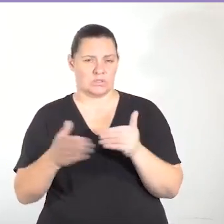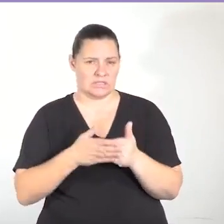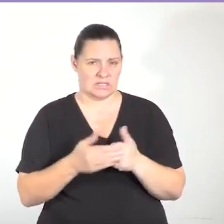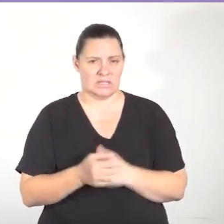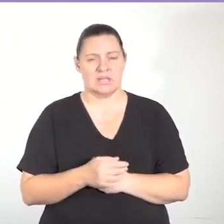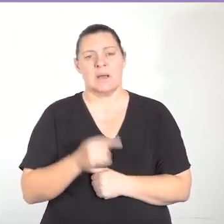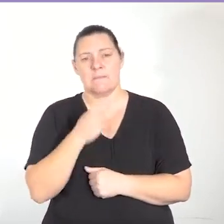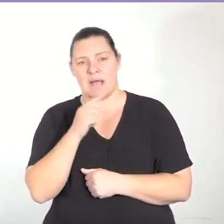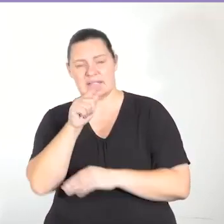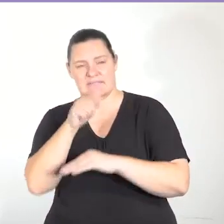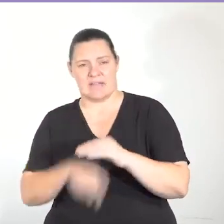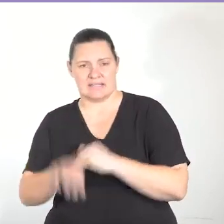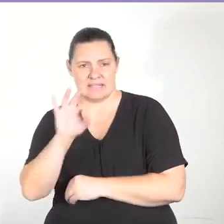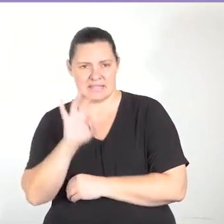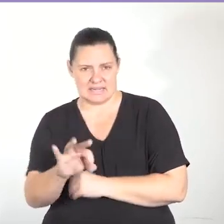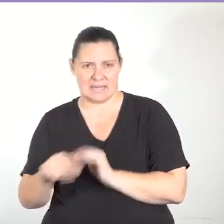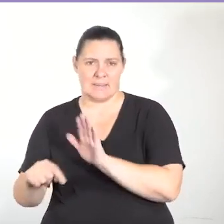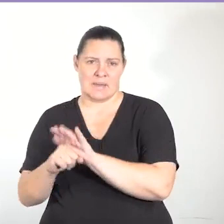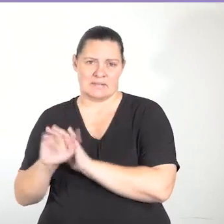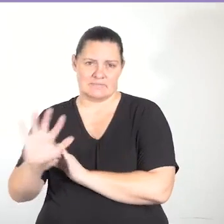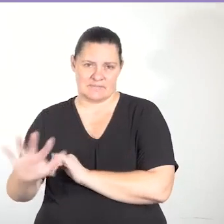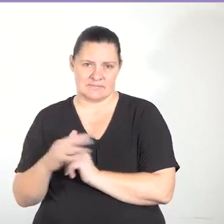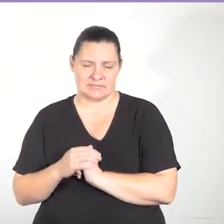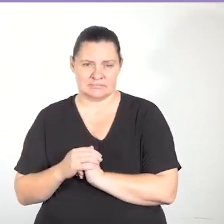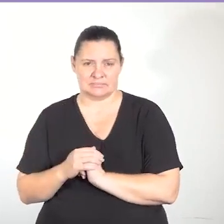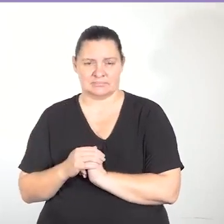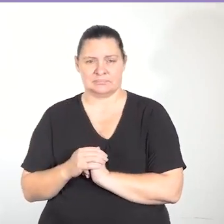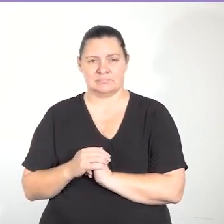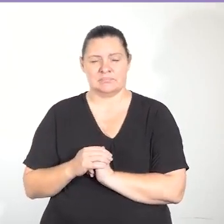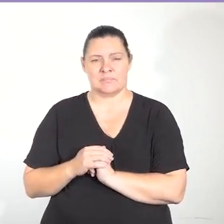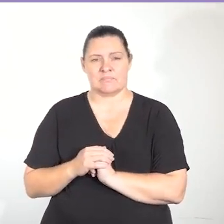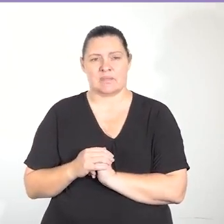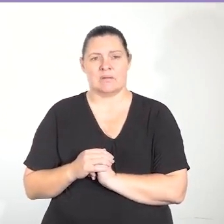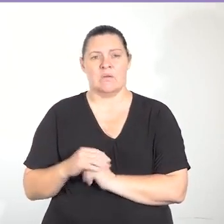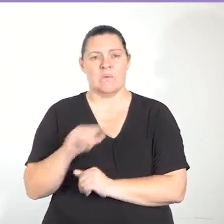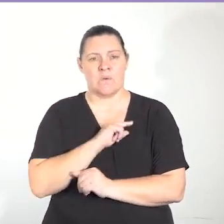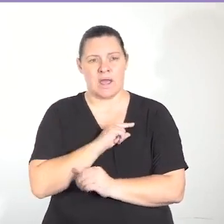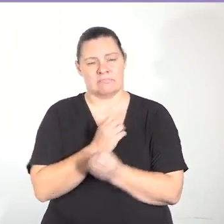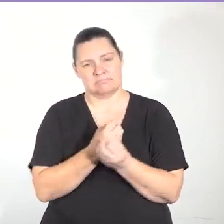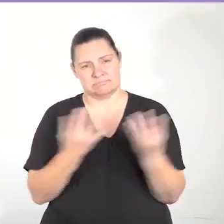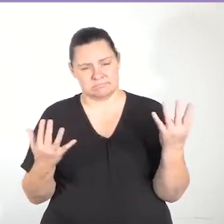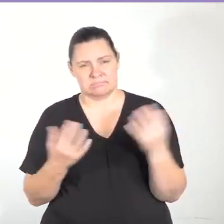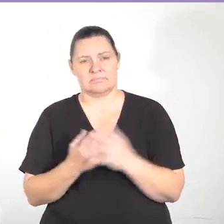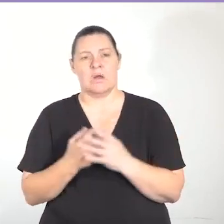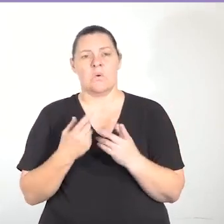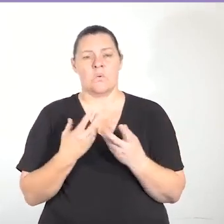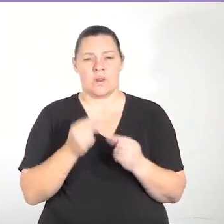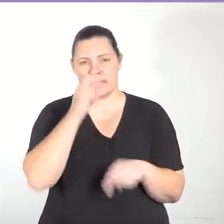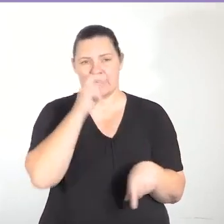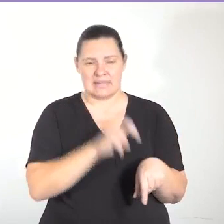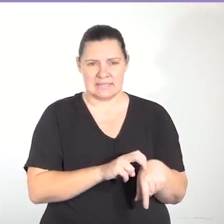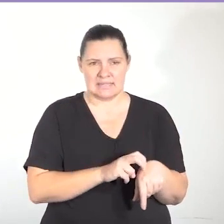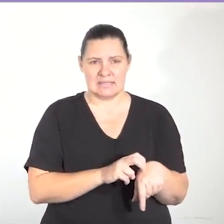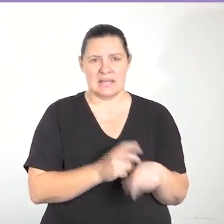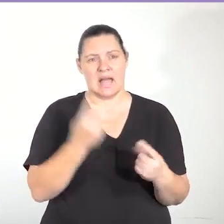bracket, divided by 3 minus 5. So remember, when we are working with multiple operations, we